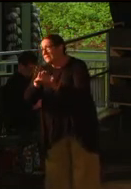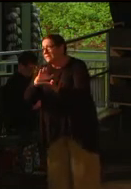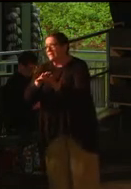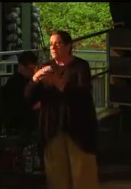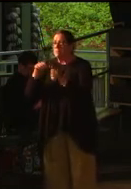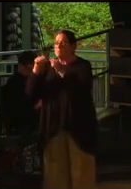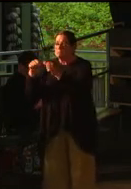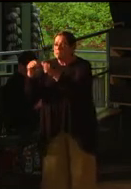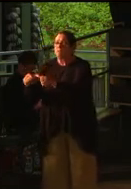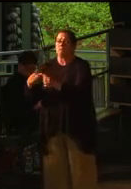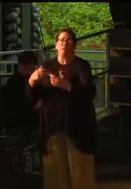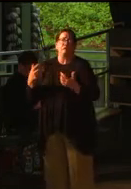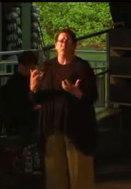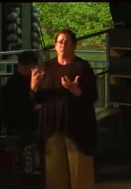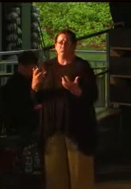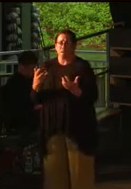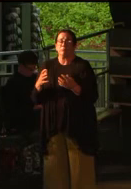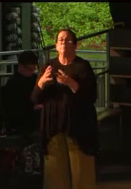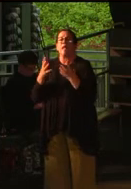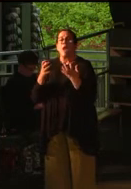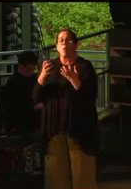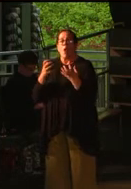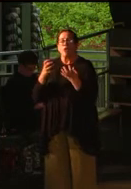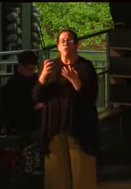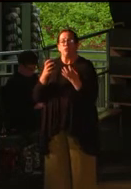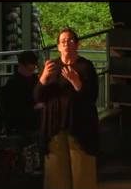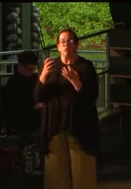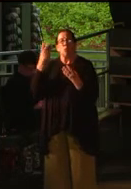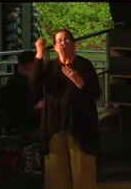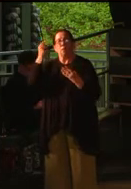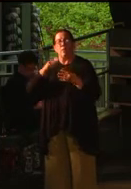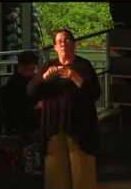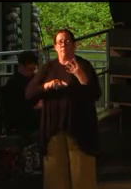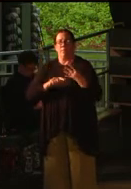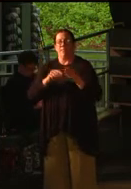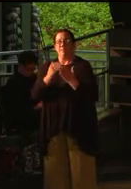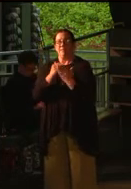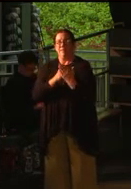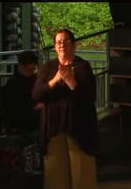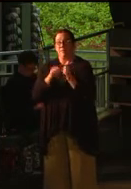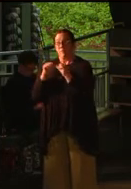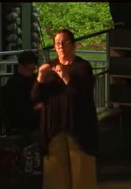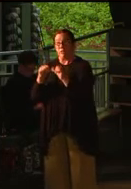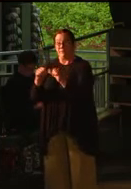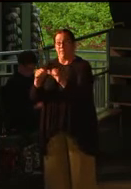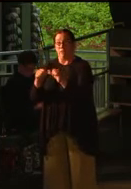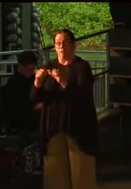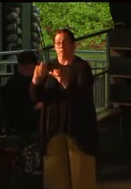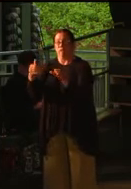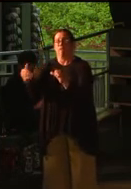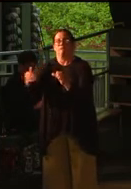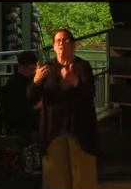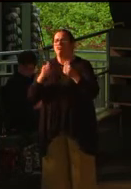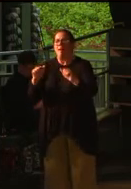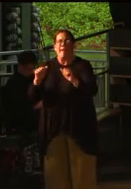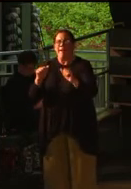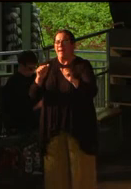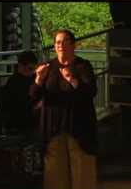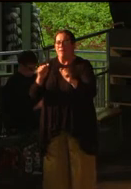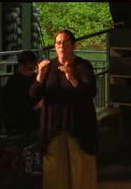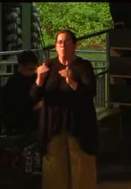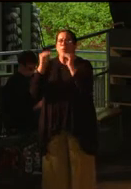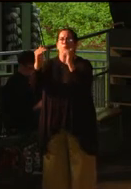pursuit. Persevere in your next steps. Don't let anything stop you. Go for that promotion or the